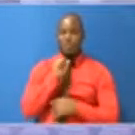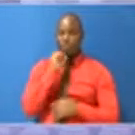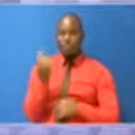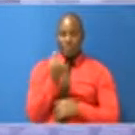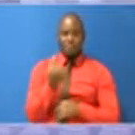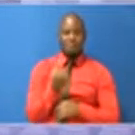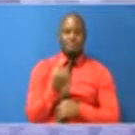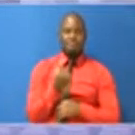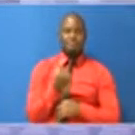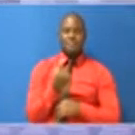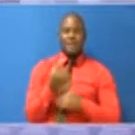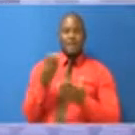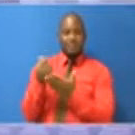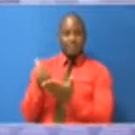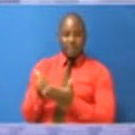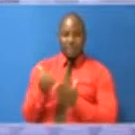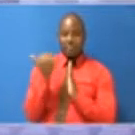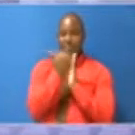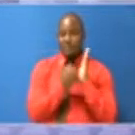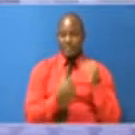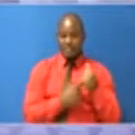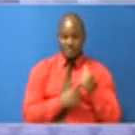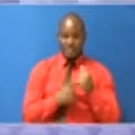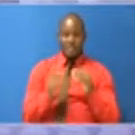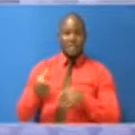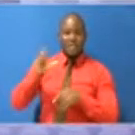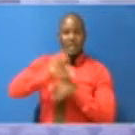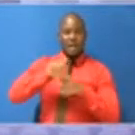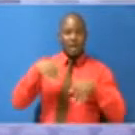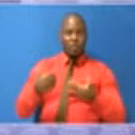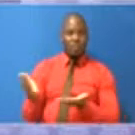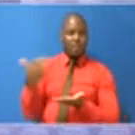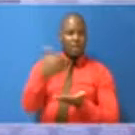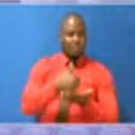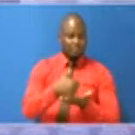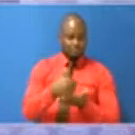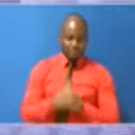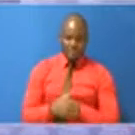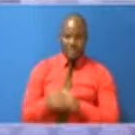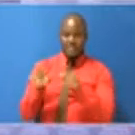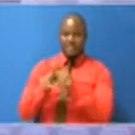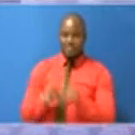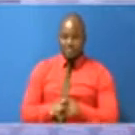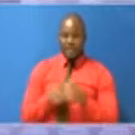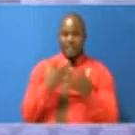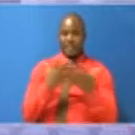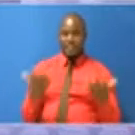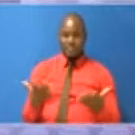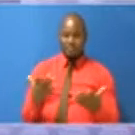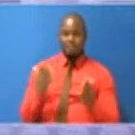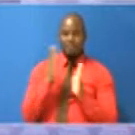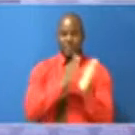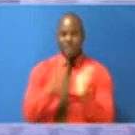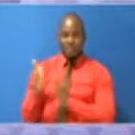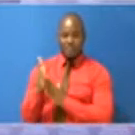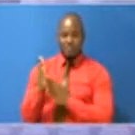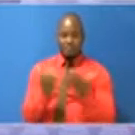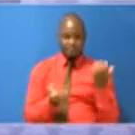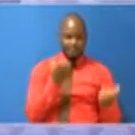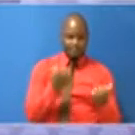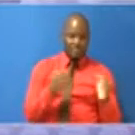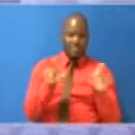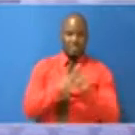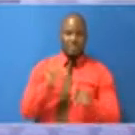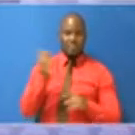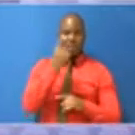just six revenue streams that are going to increase how much we collect just the sectional properties realignment and the revaluation that starts in